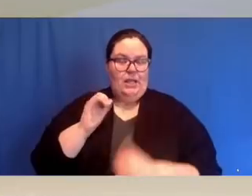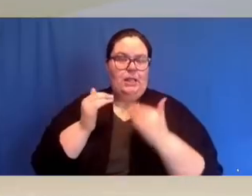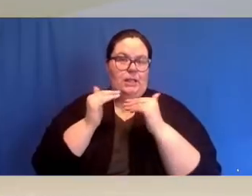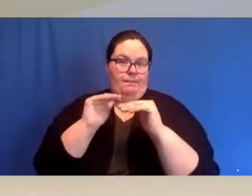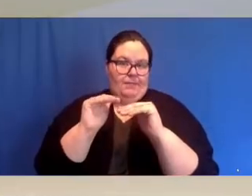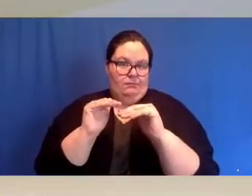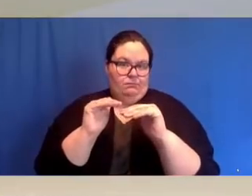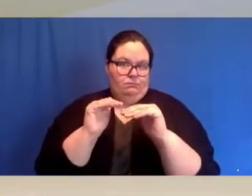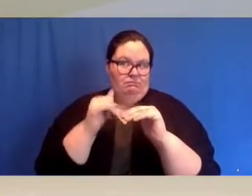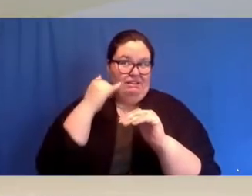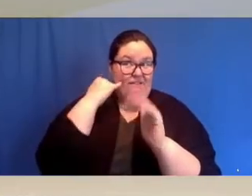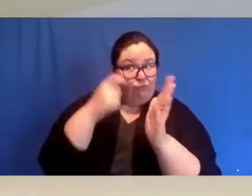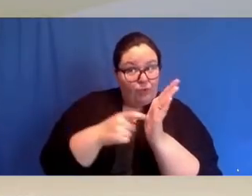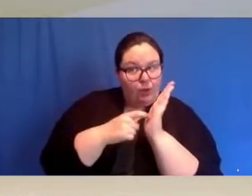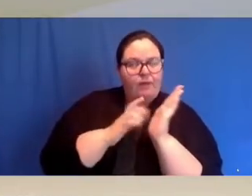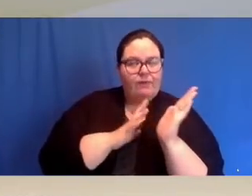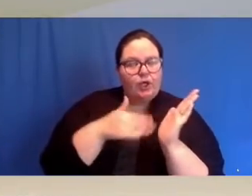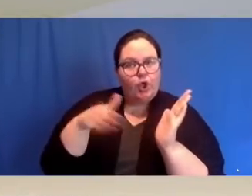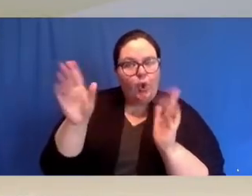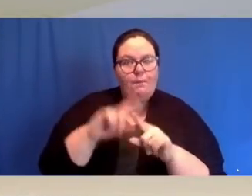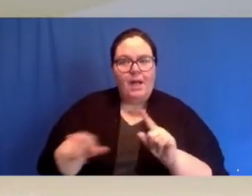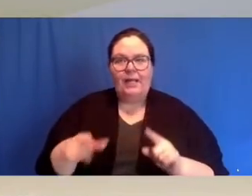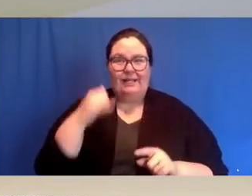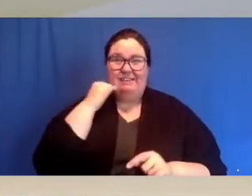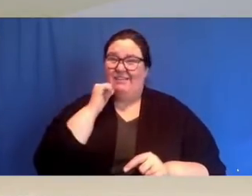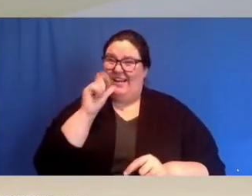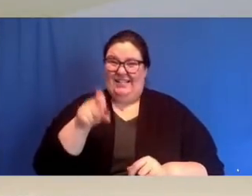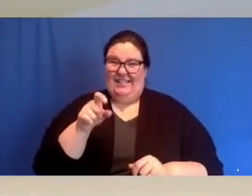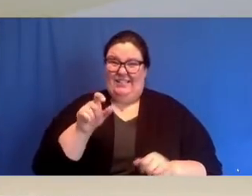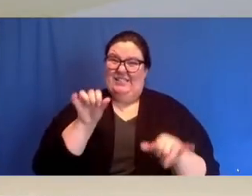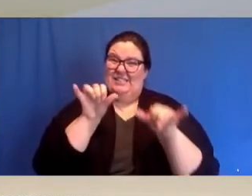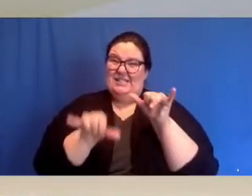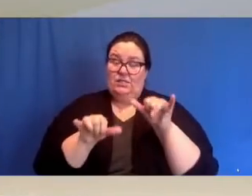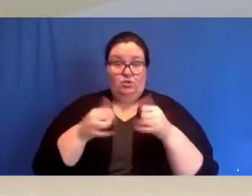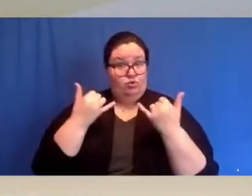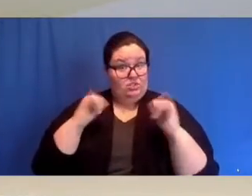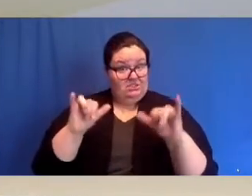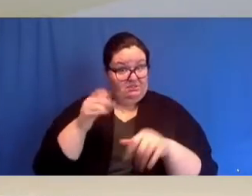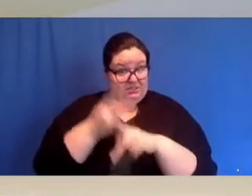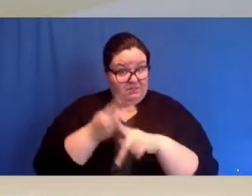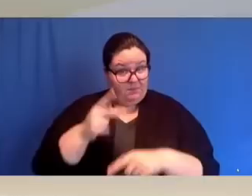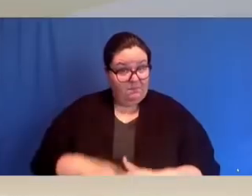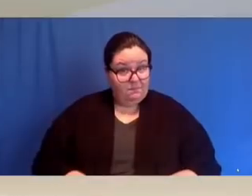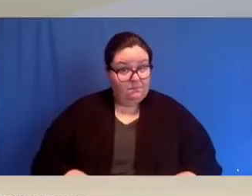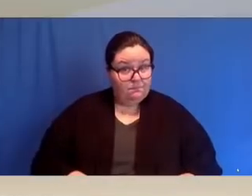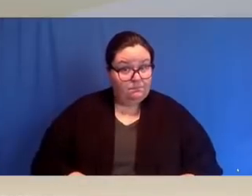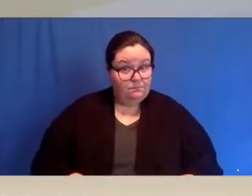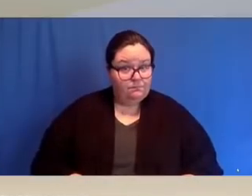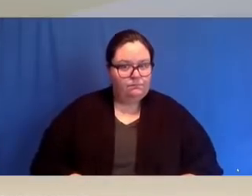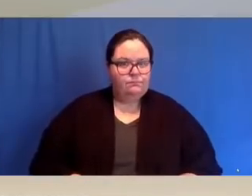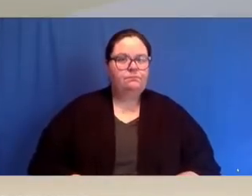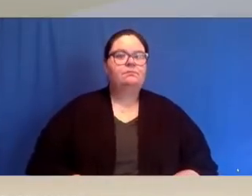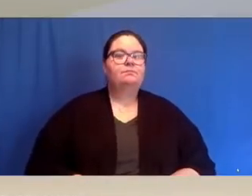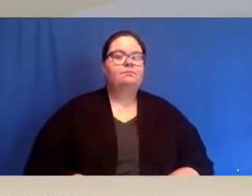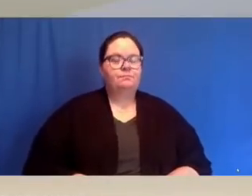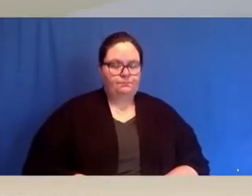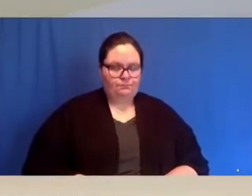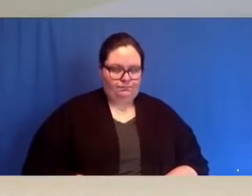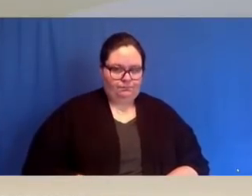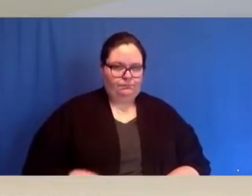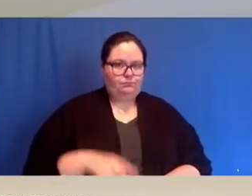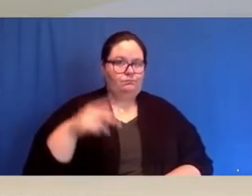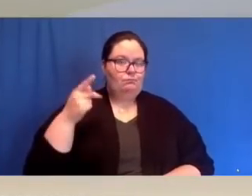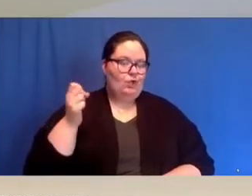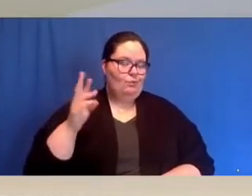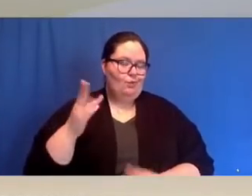travel unless necessary. I'm just wondering if that is where your recommendation lies today as well. So, and the Premier